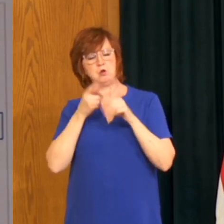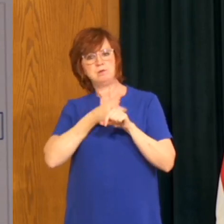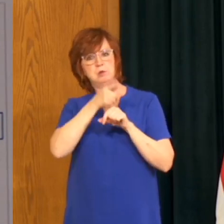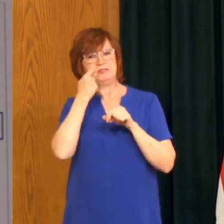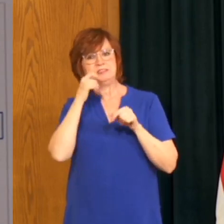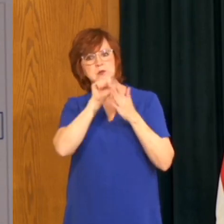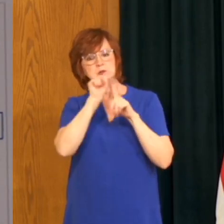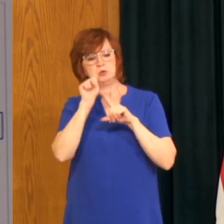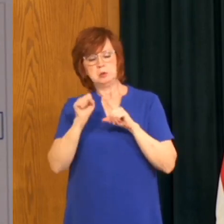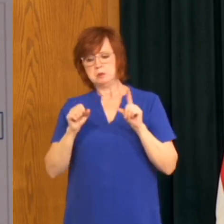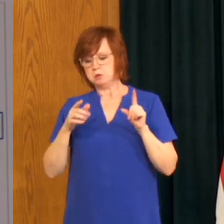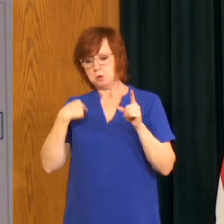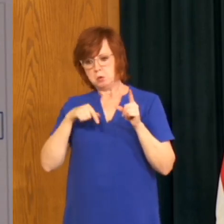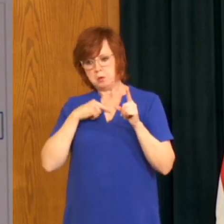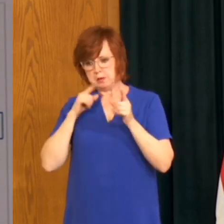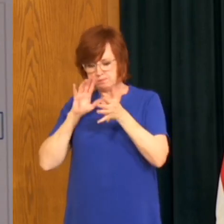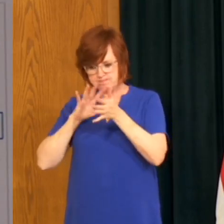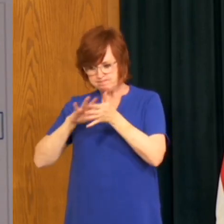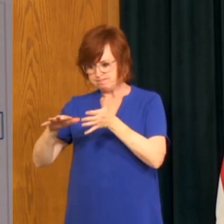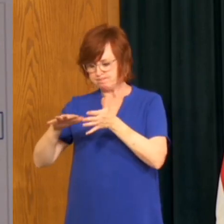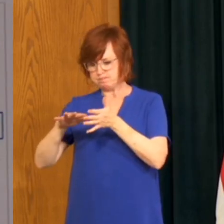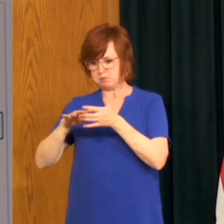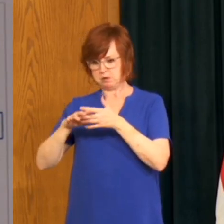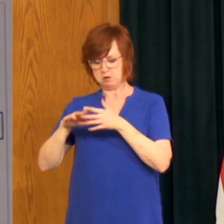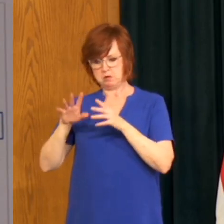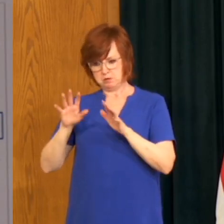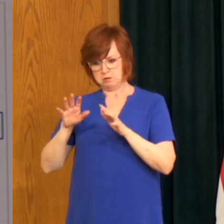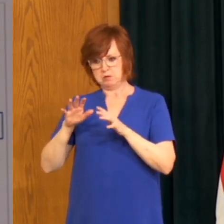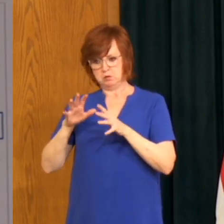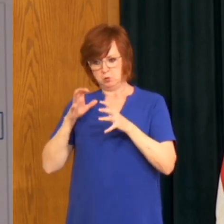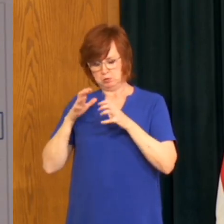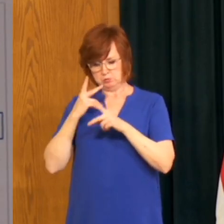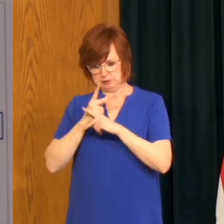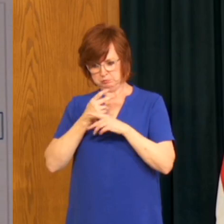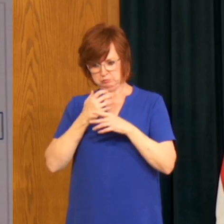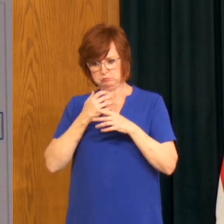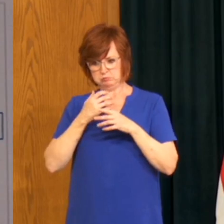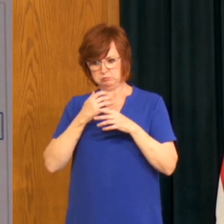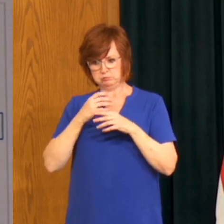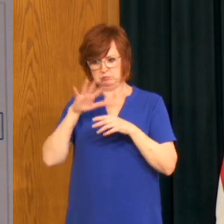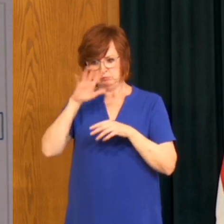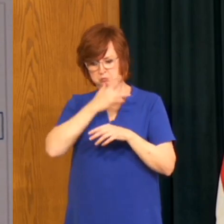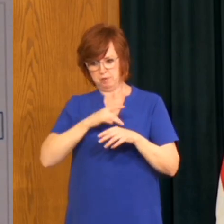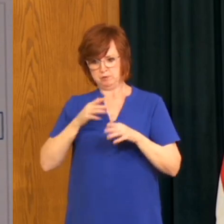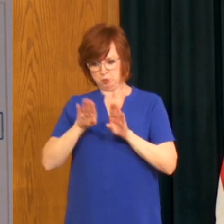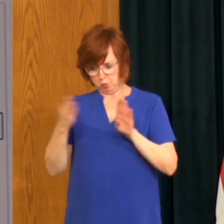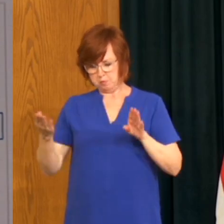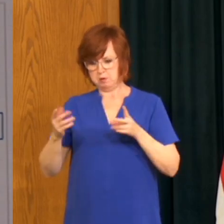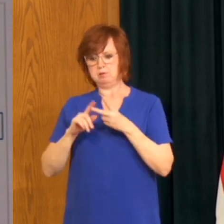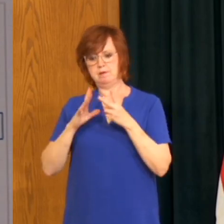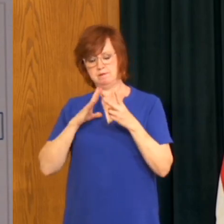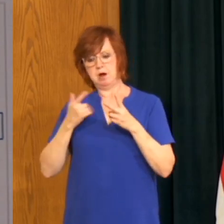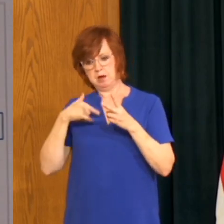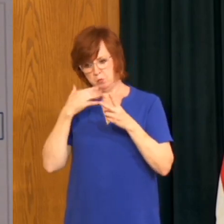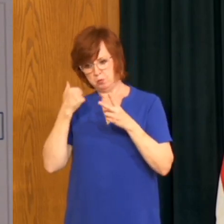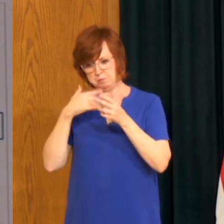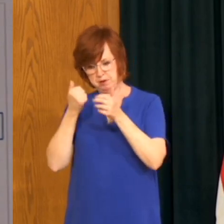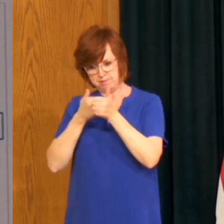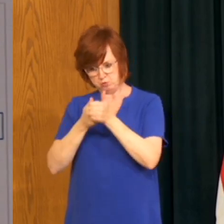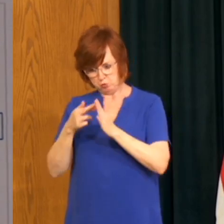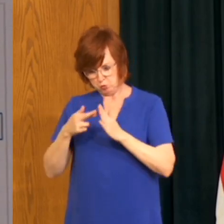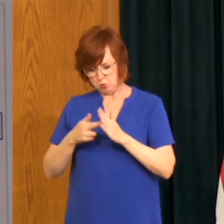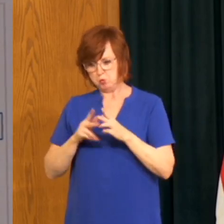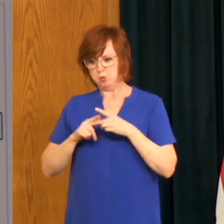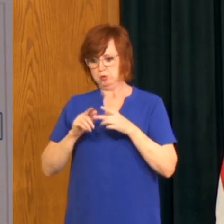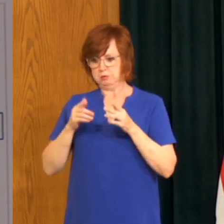down versus allowing the vast majority of the economy and our day-to-day business to continue. And on the right, again, you can see the green